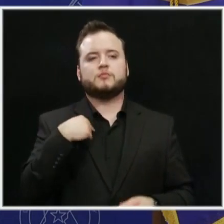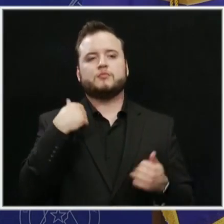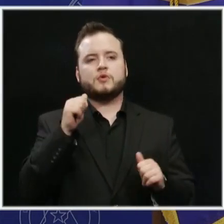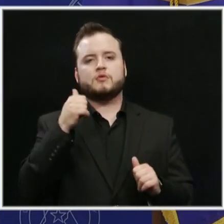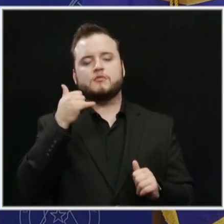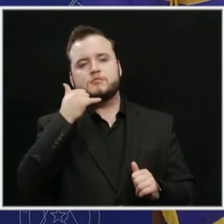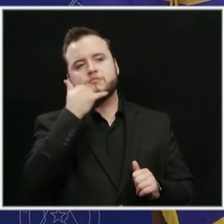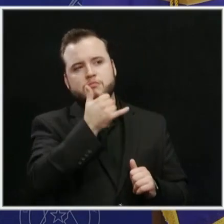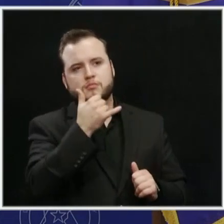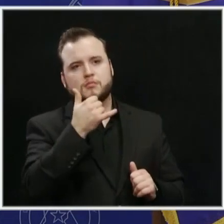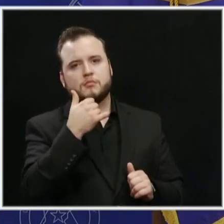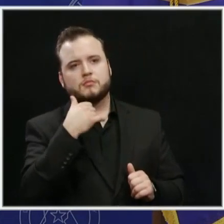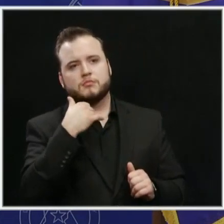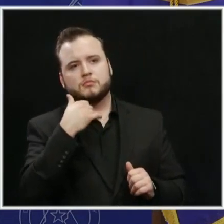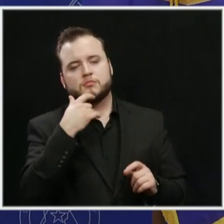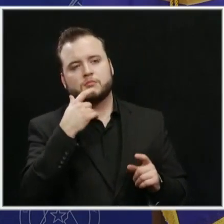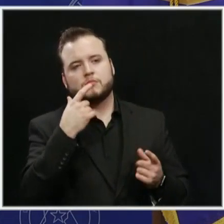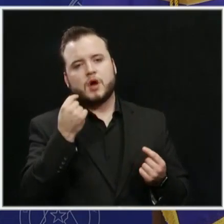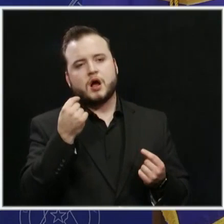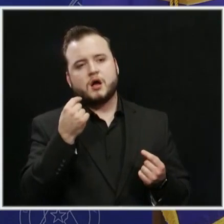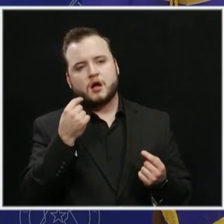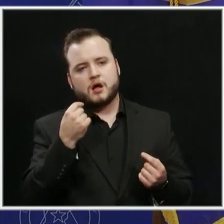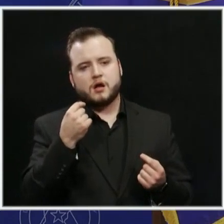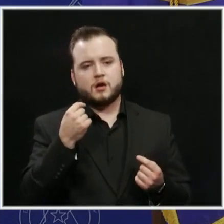differently about moving towards